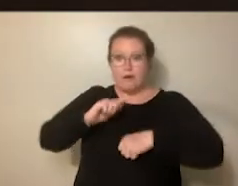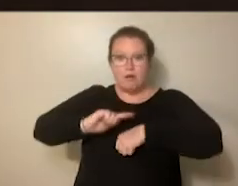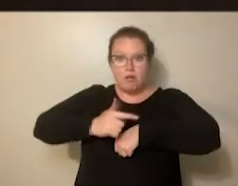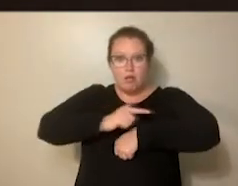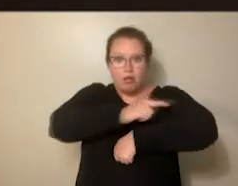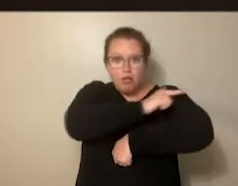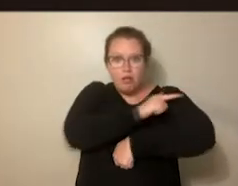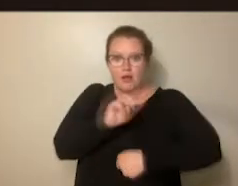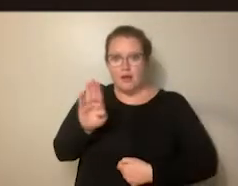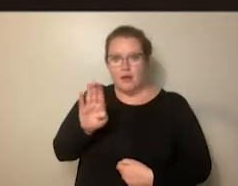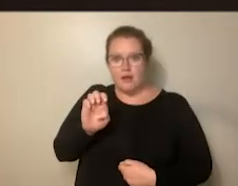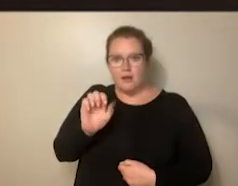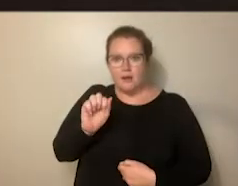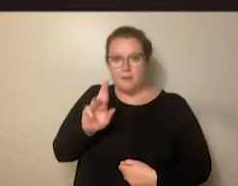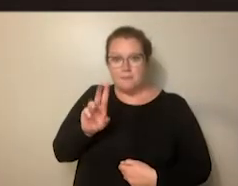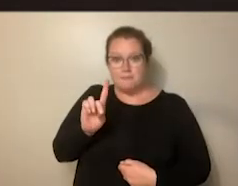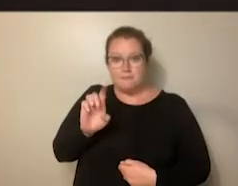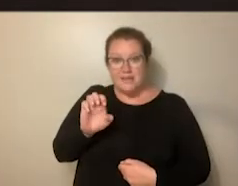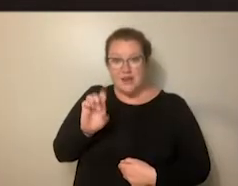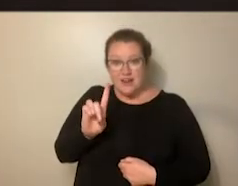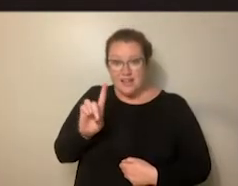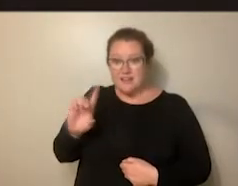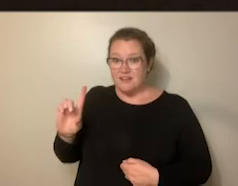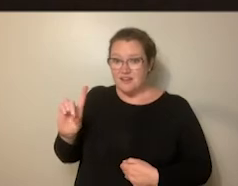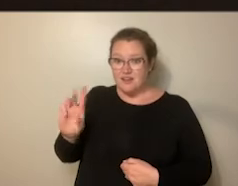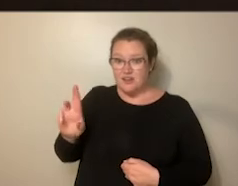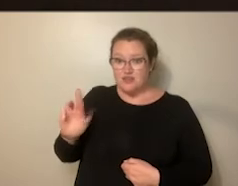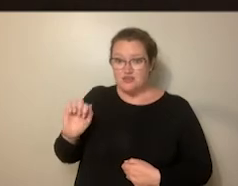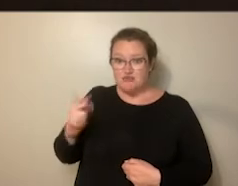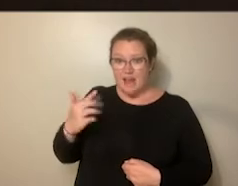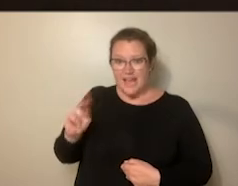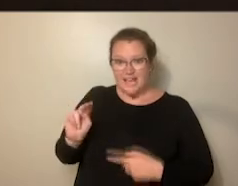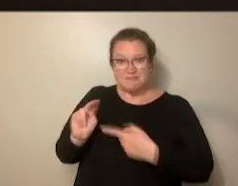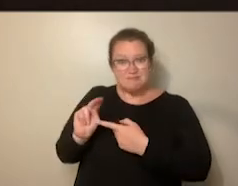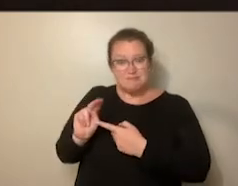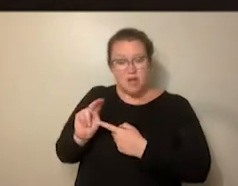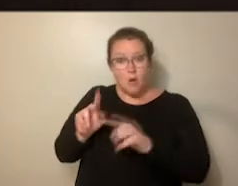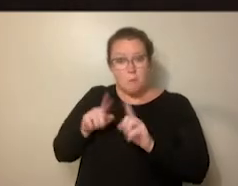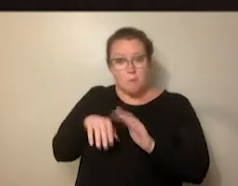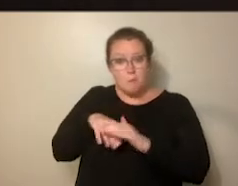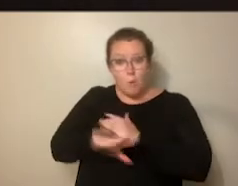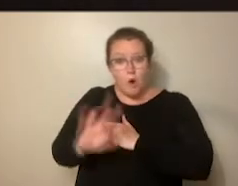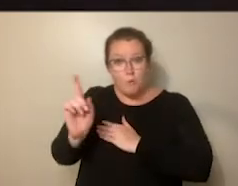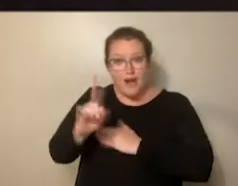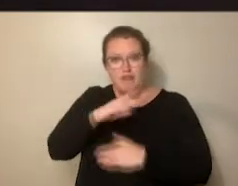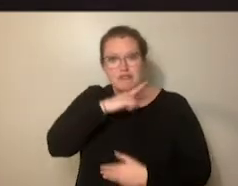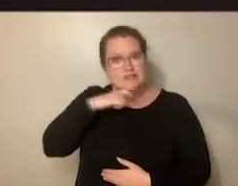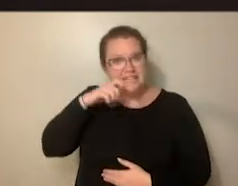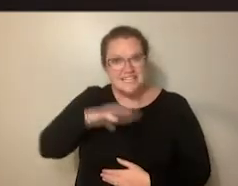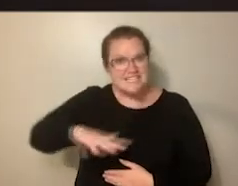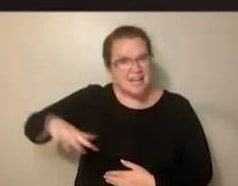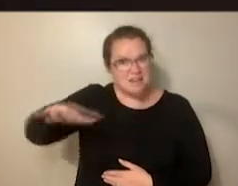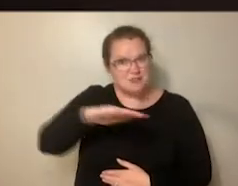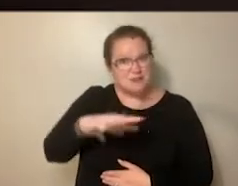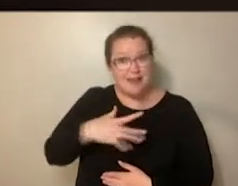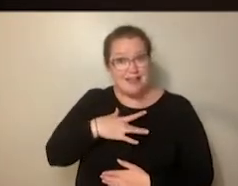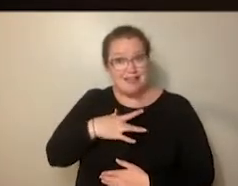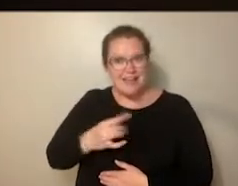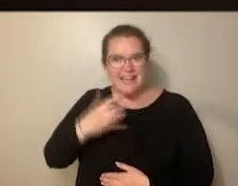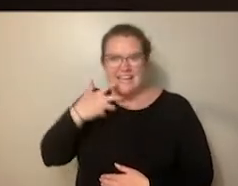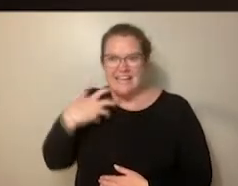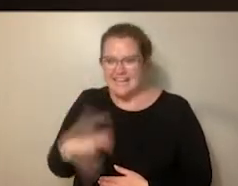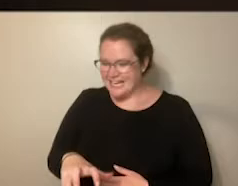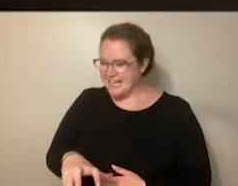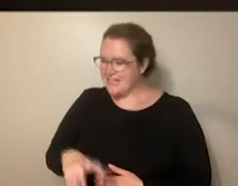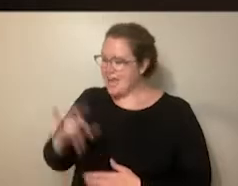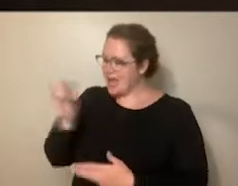dragon. Bearded dragons come from the desert. They like the heat. I chose to draw a picture of Drake. Ha